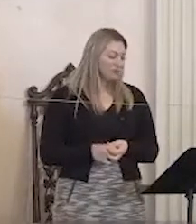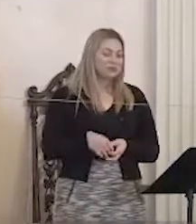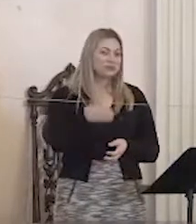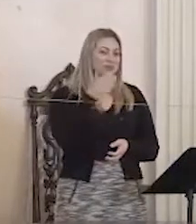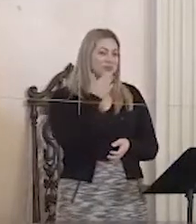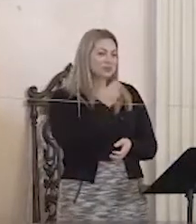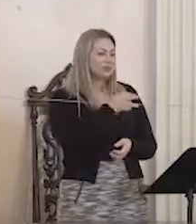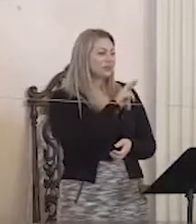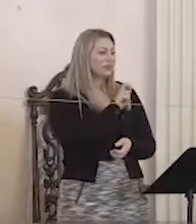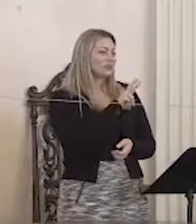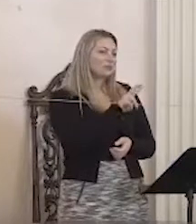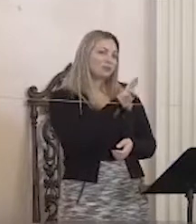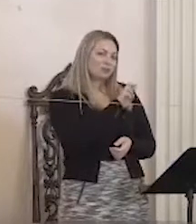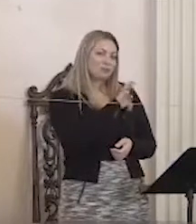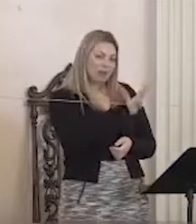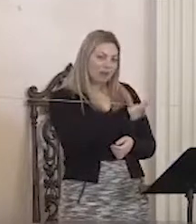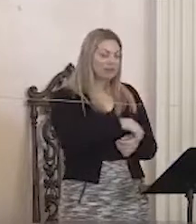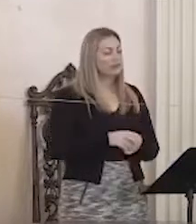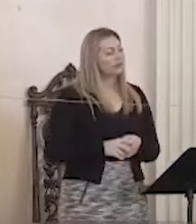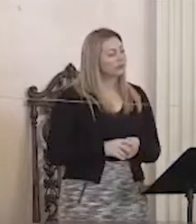Thank you, Reverend Rob.